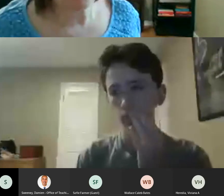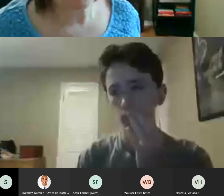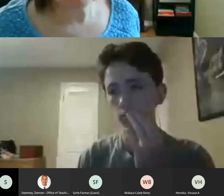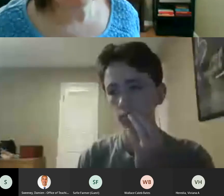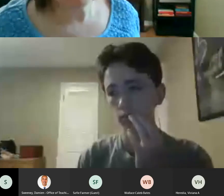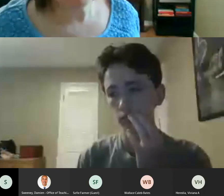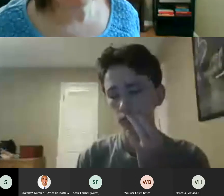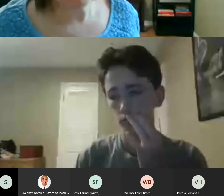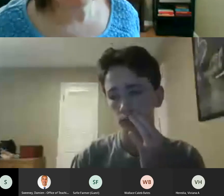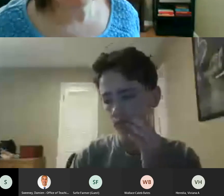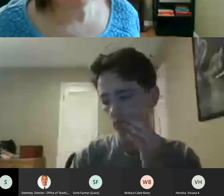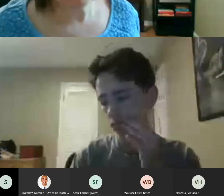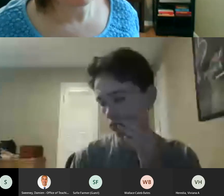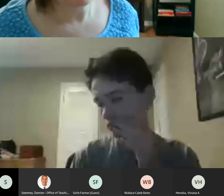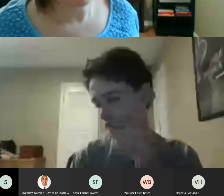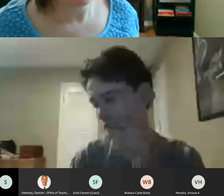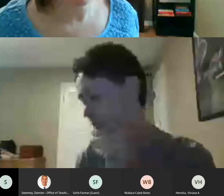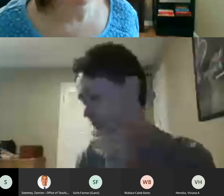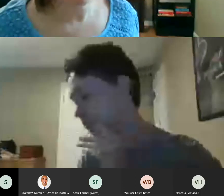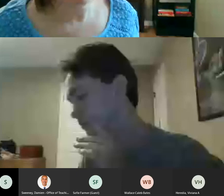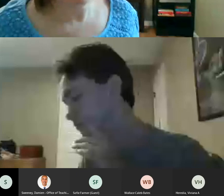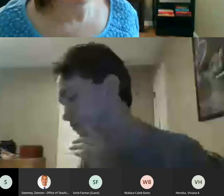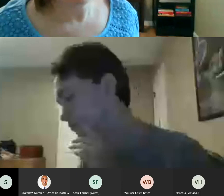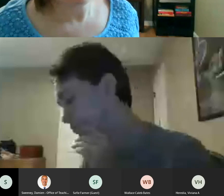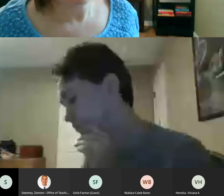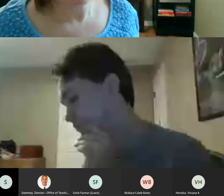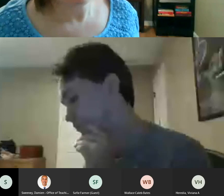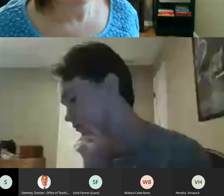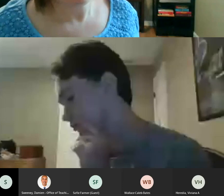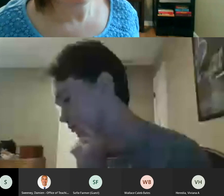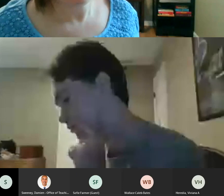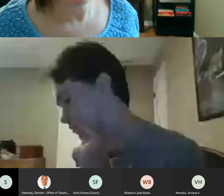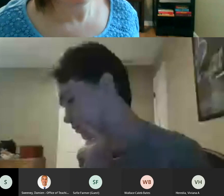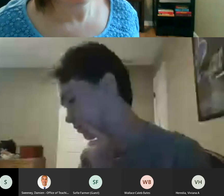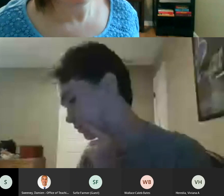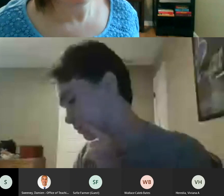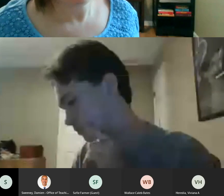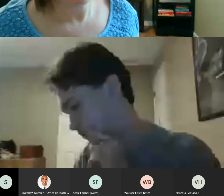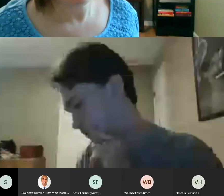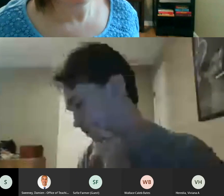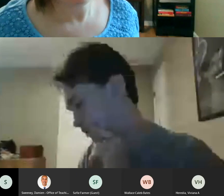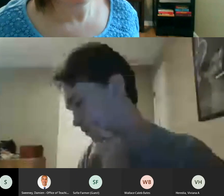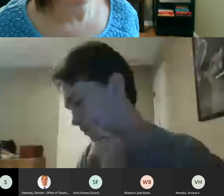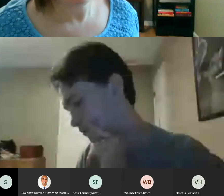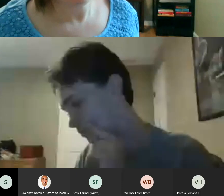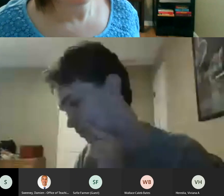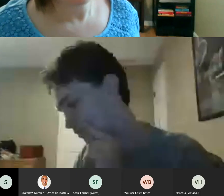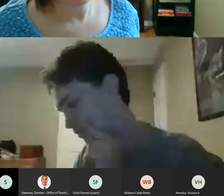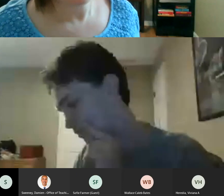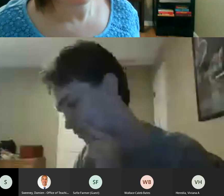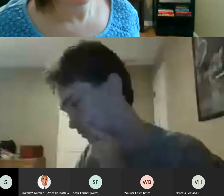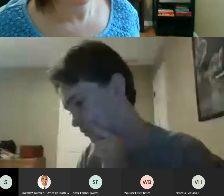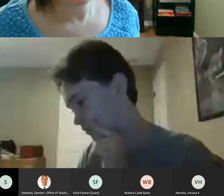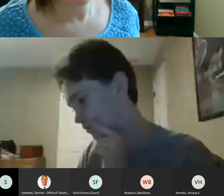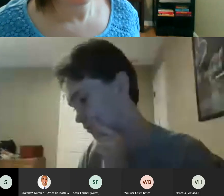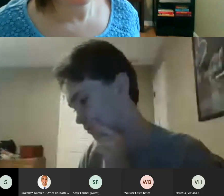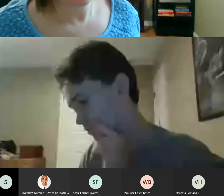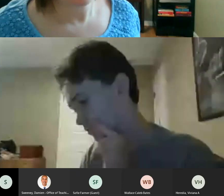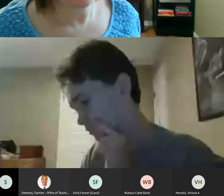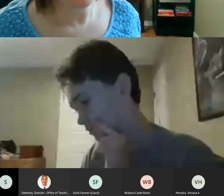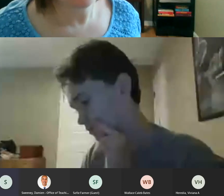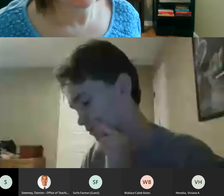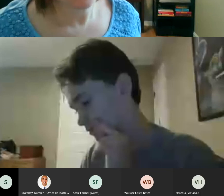Perfect. I'll just, Tony, as you know, I like to point out interesting things and backdrops as we do these Microsoft Teams meetings.